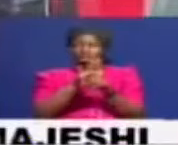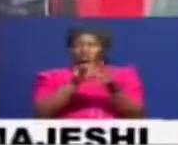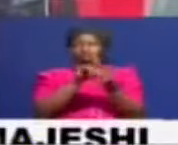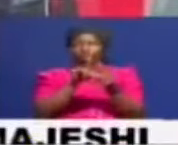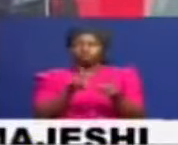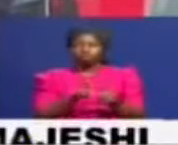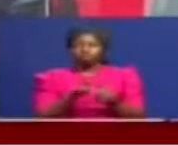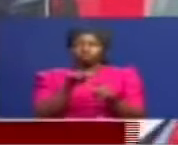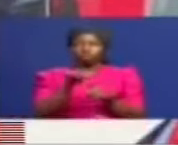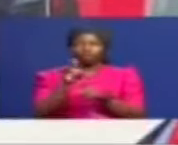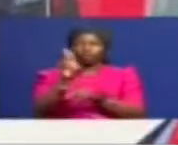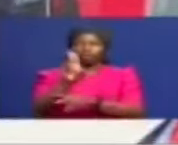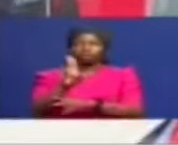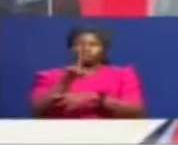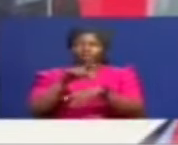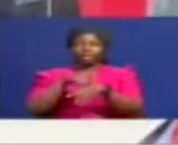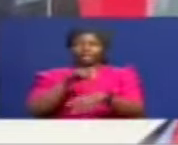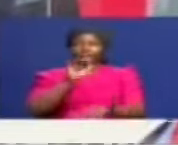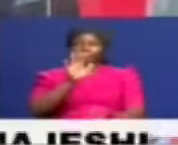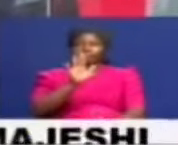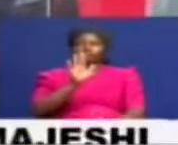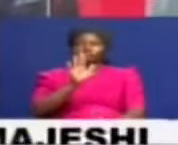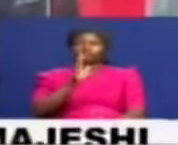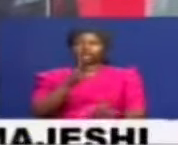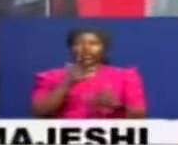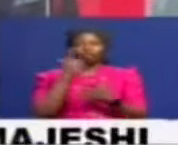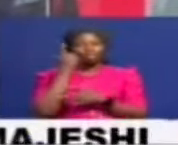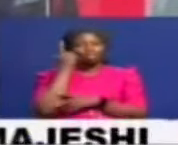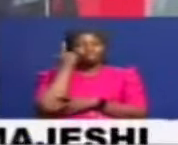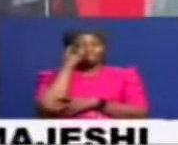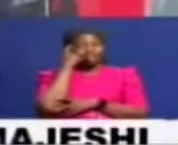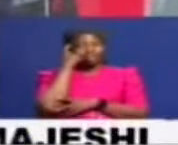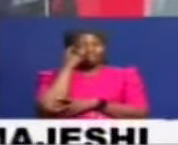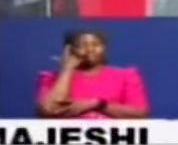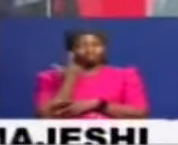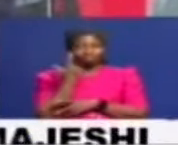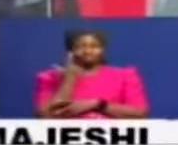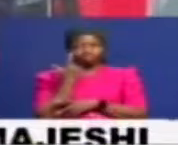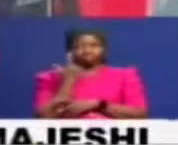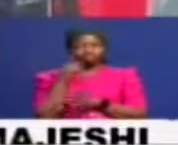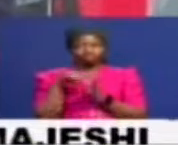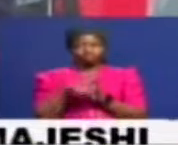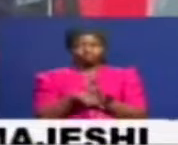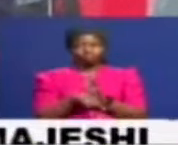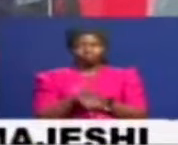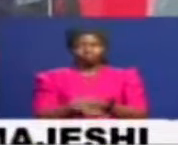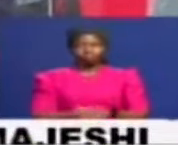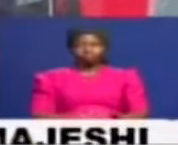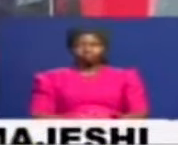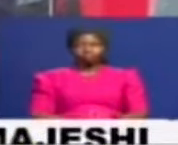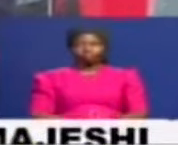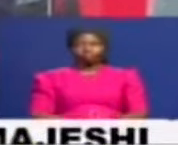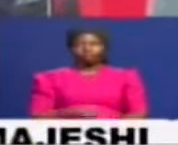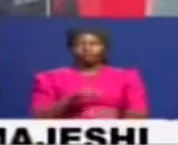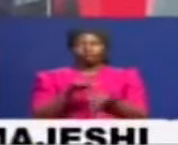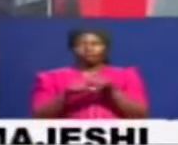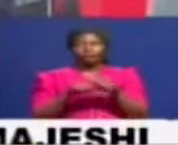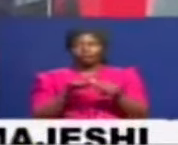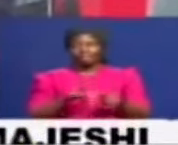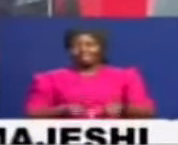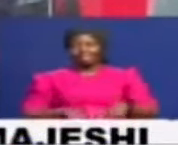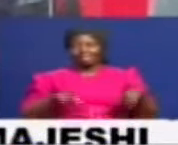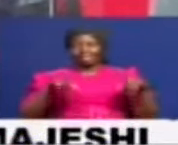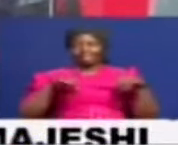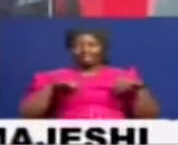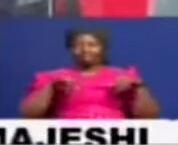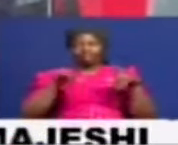General of Police, Mr. Kome, right there at this event that has seen the president